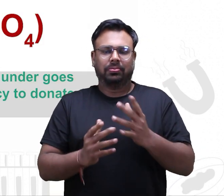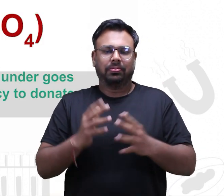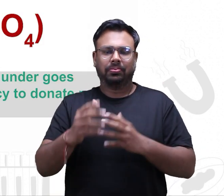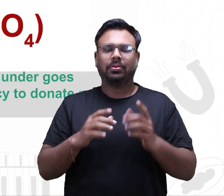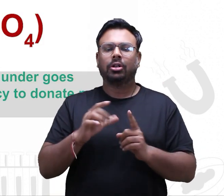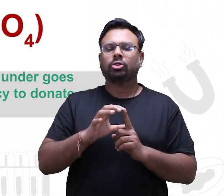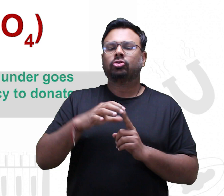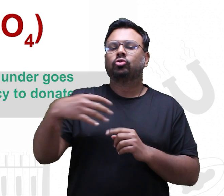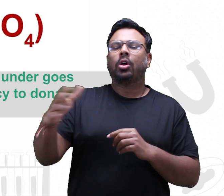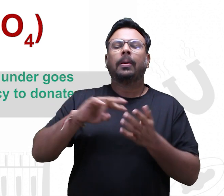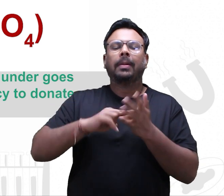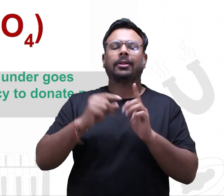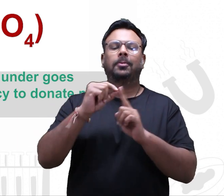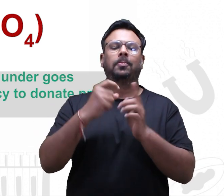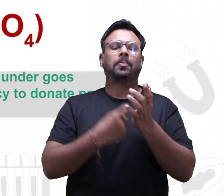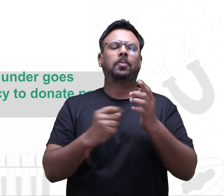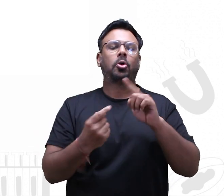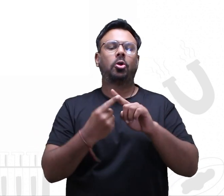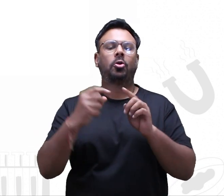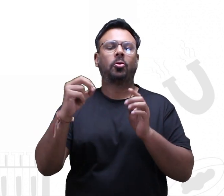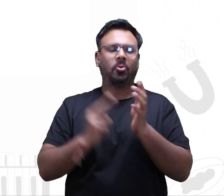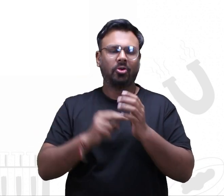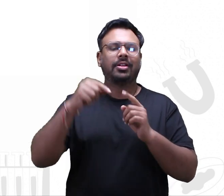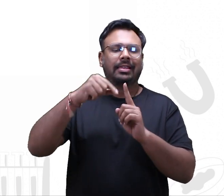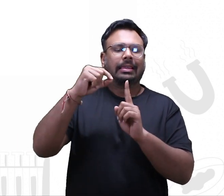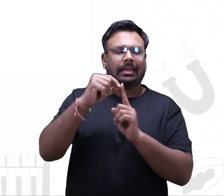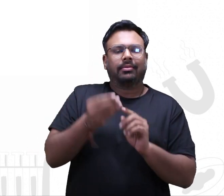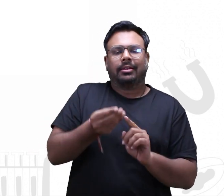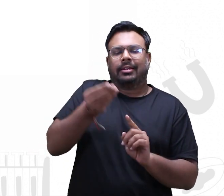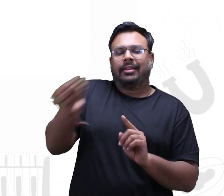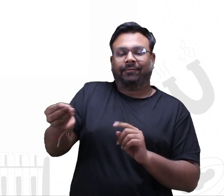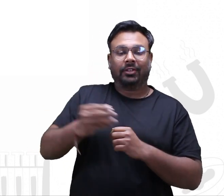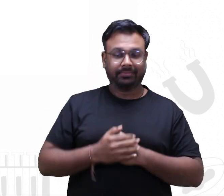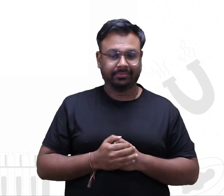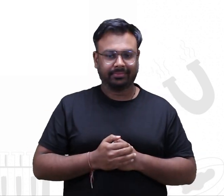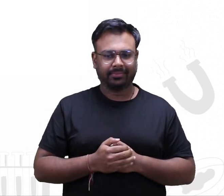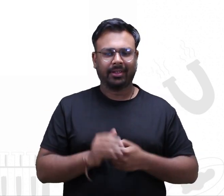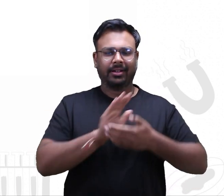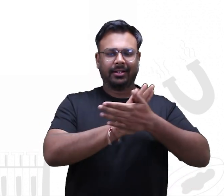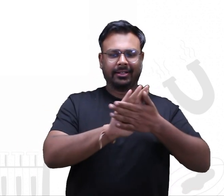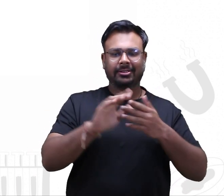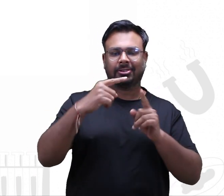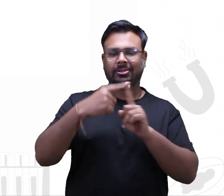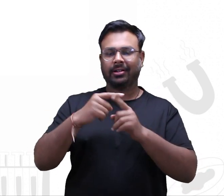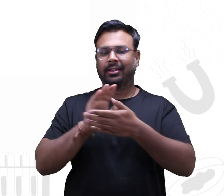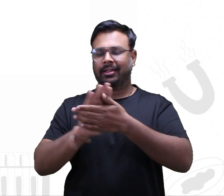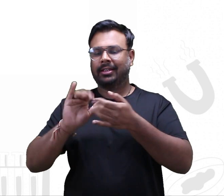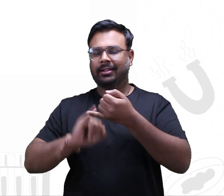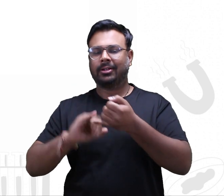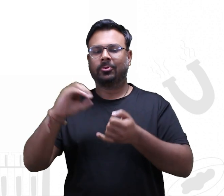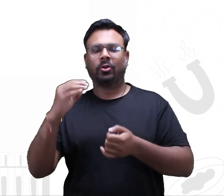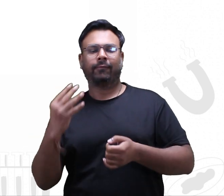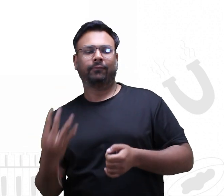acid with a high tendency to donate protons. So the reaction is H2SO4 gives rise to H